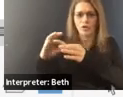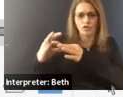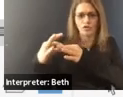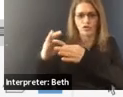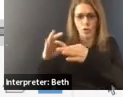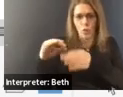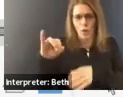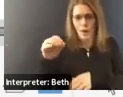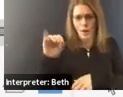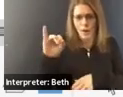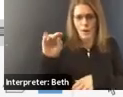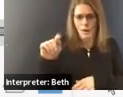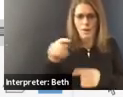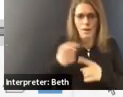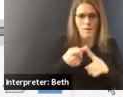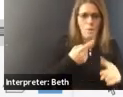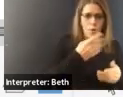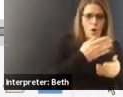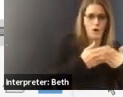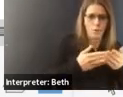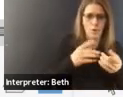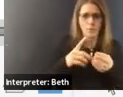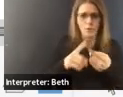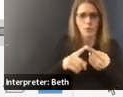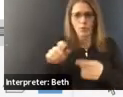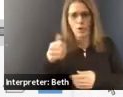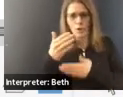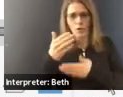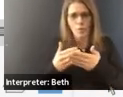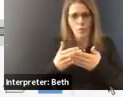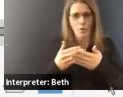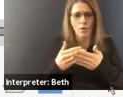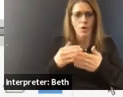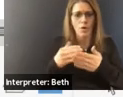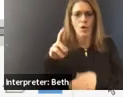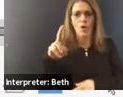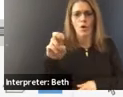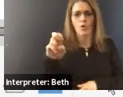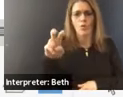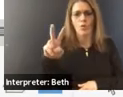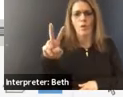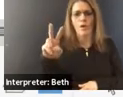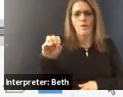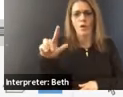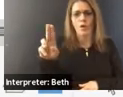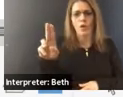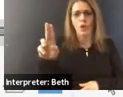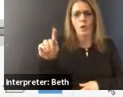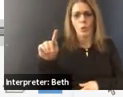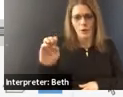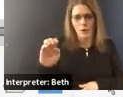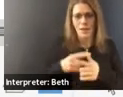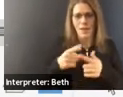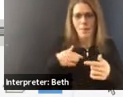component, I'm going to say revolute. And I'm going to say my position is